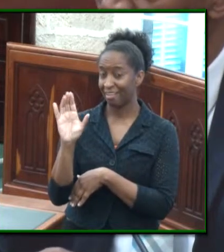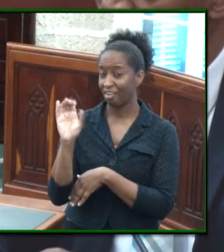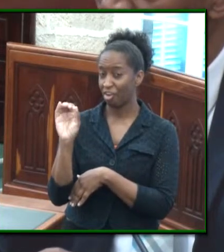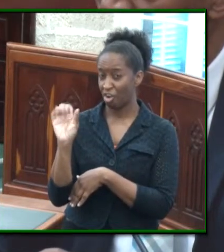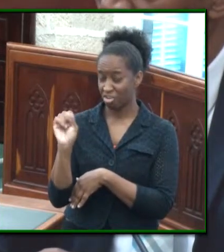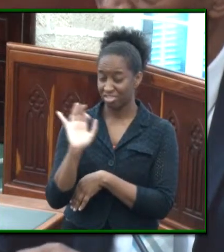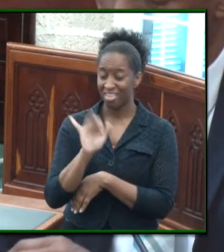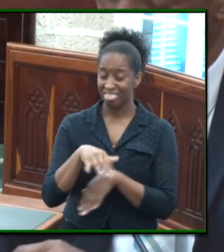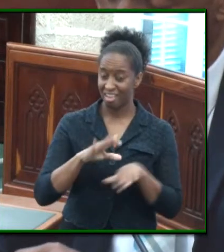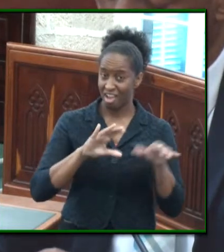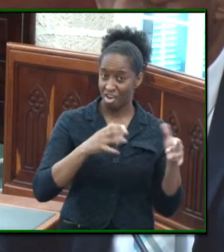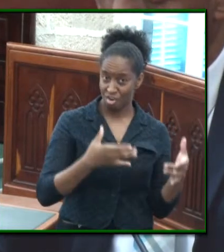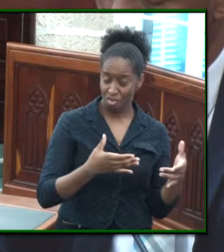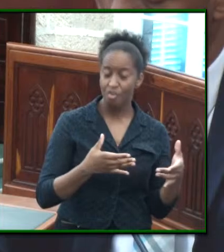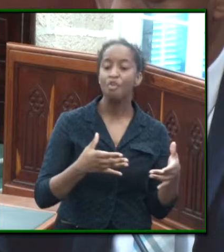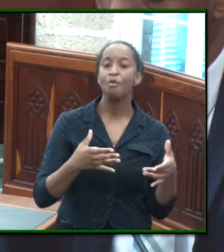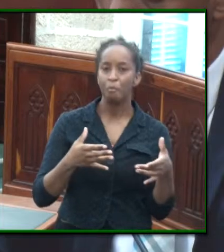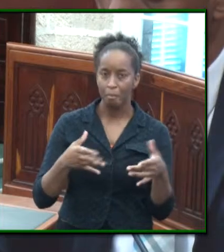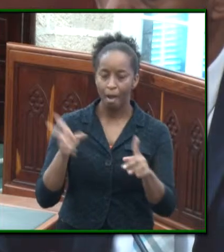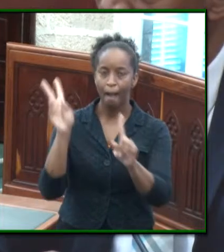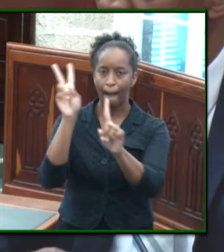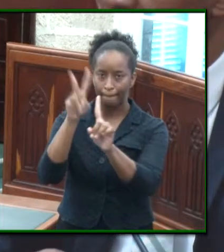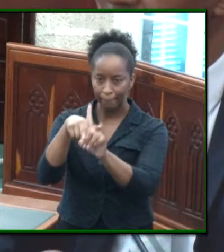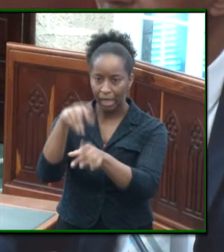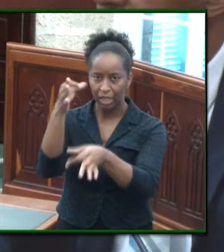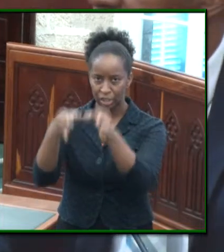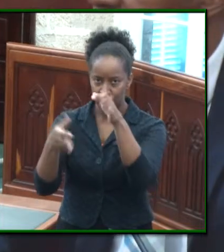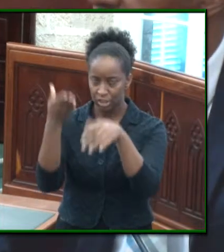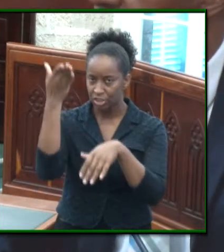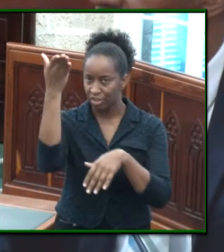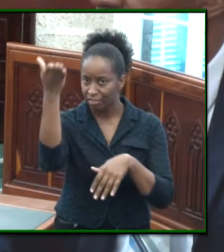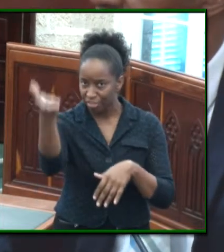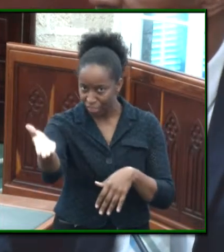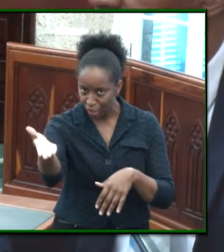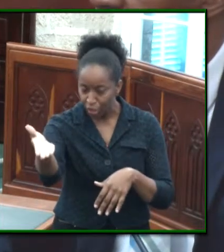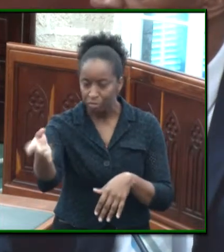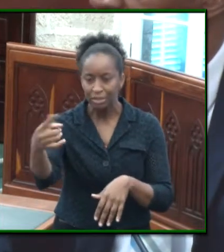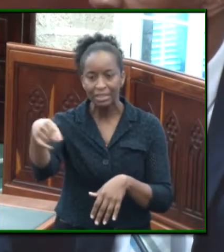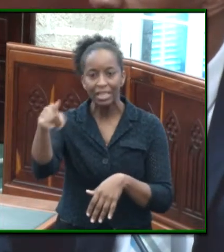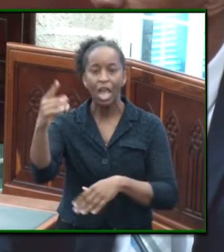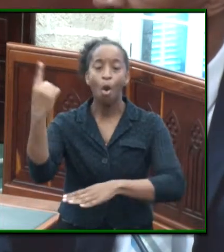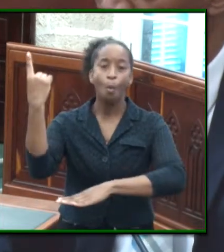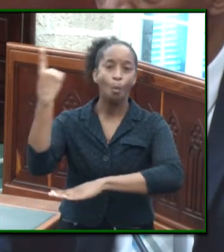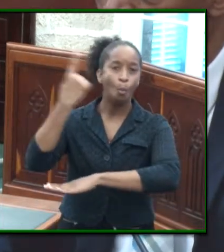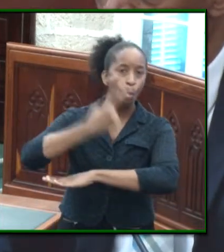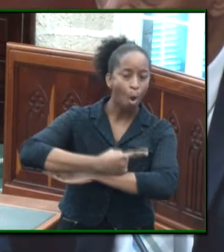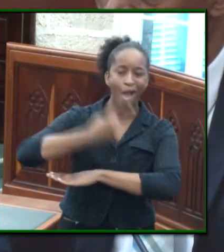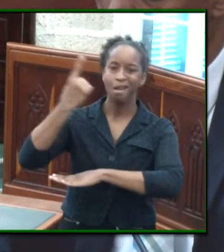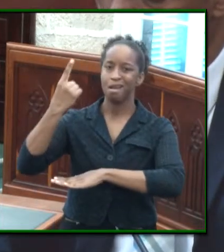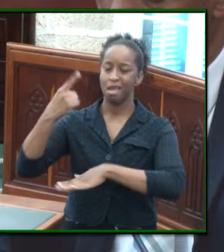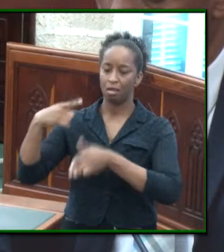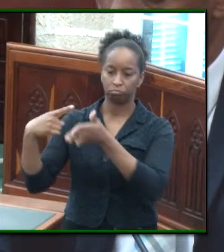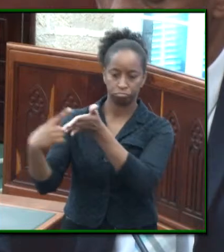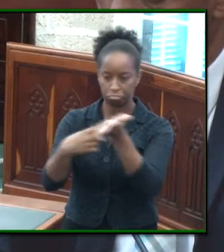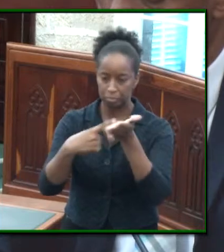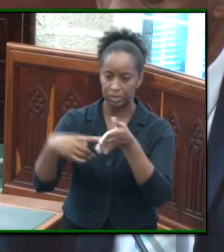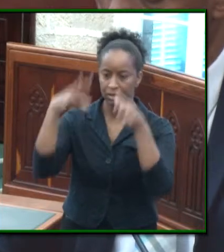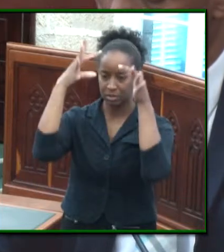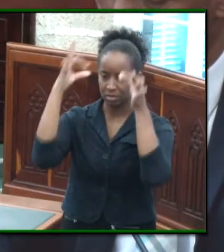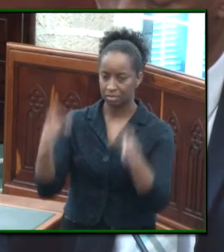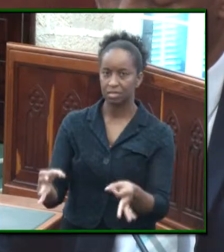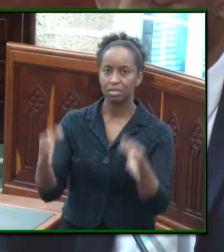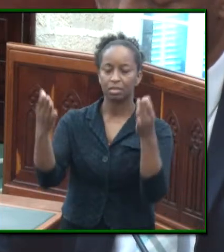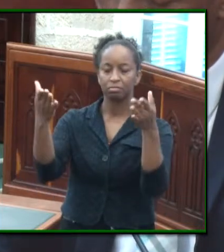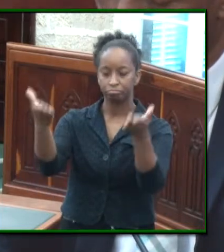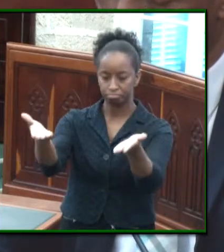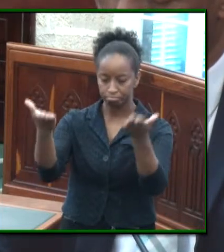other words, a matter that was taking us day after day after day after day to address in our High Court